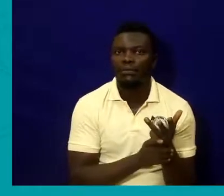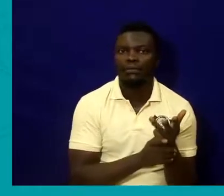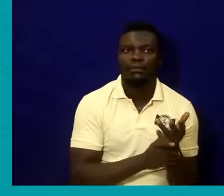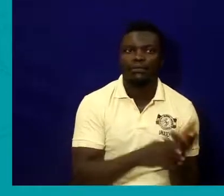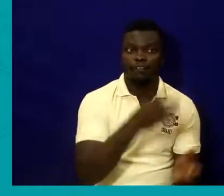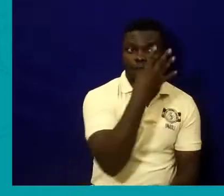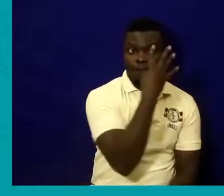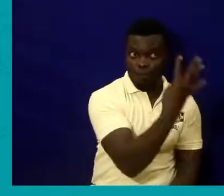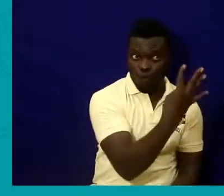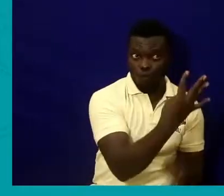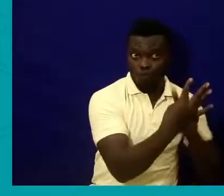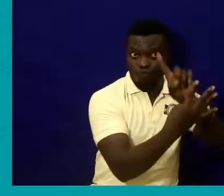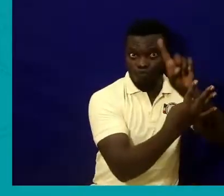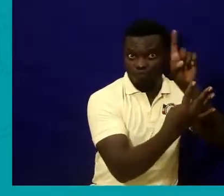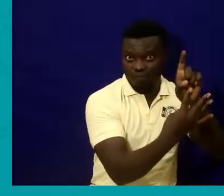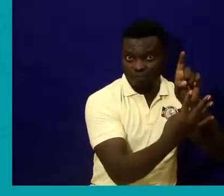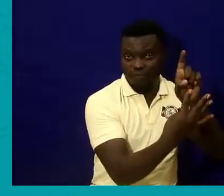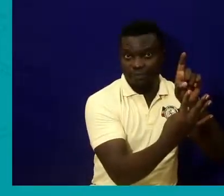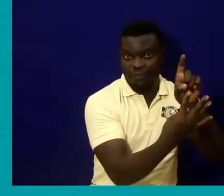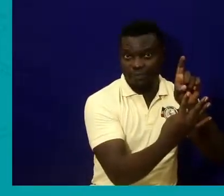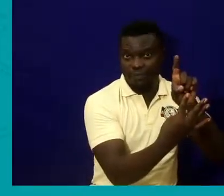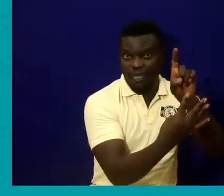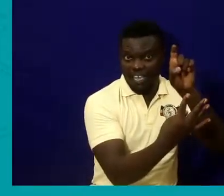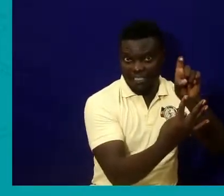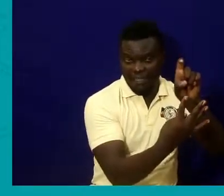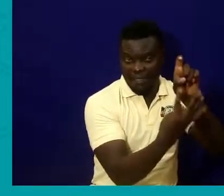4 for X,